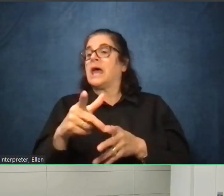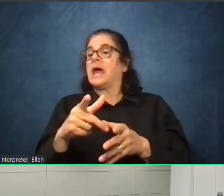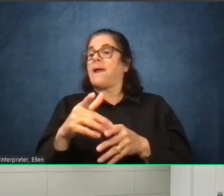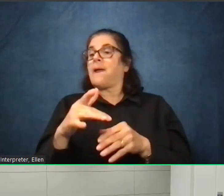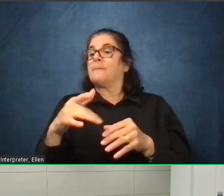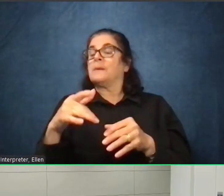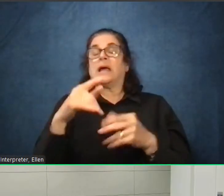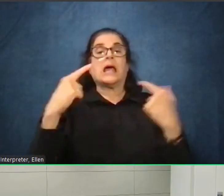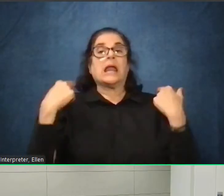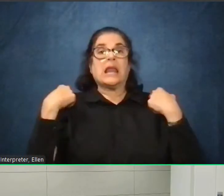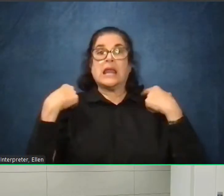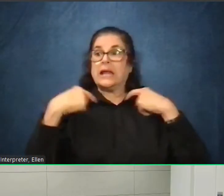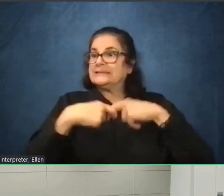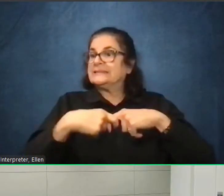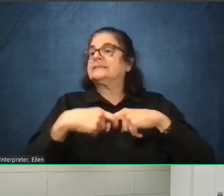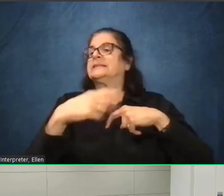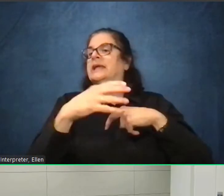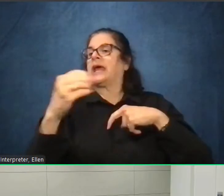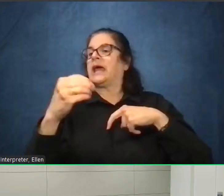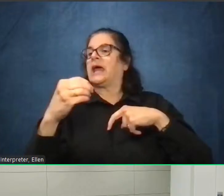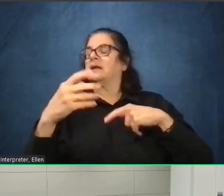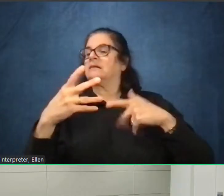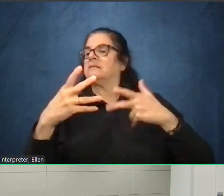some blue color